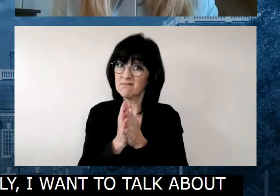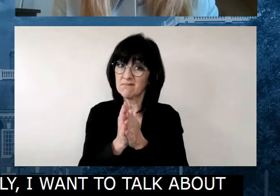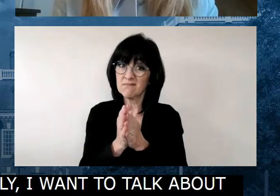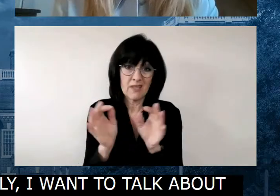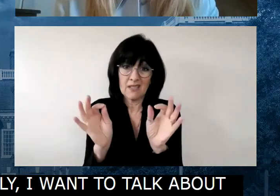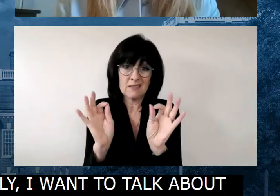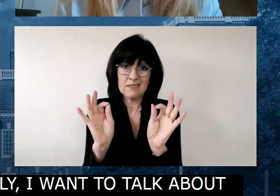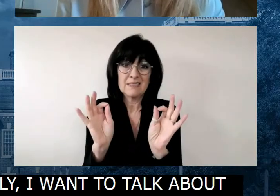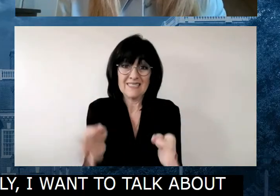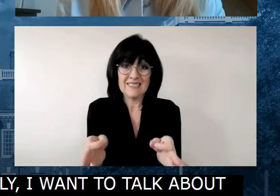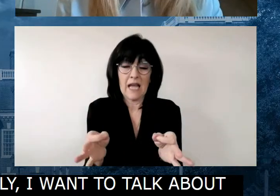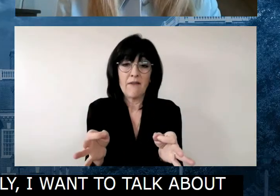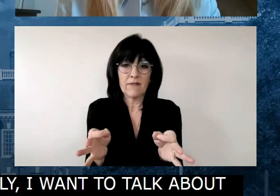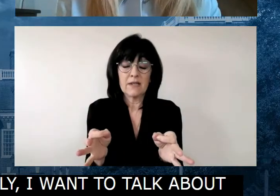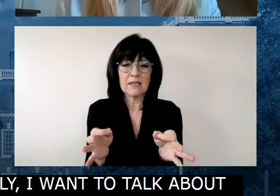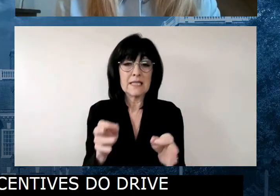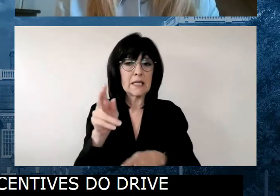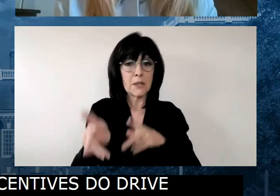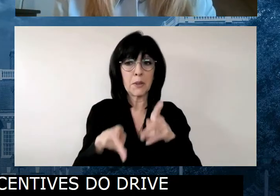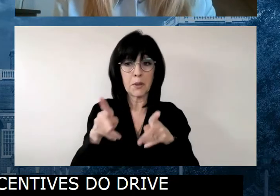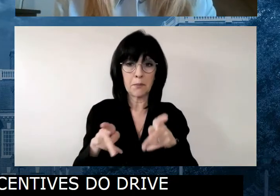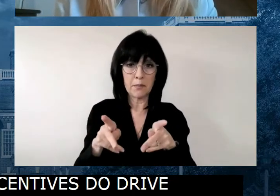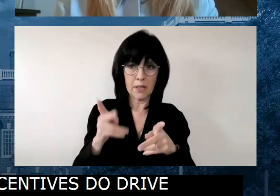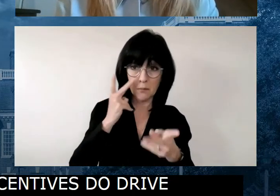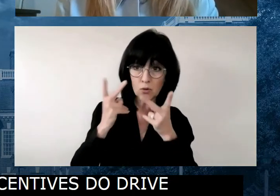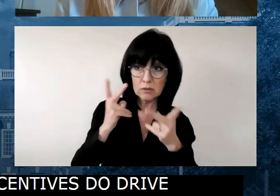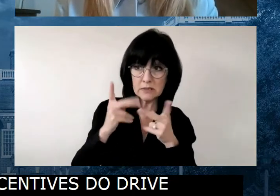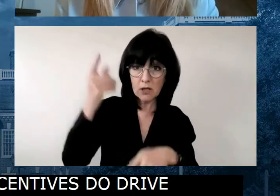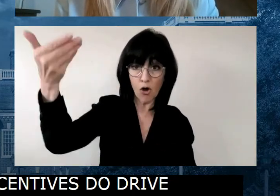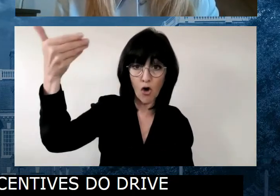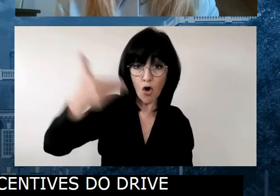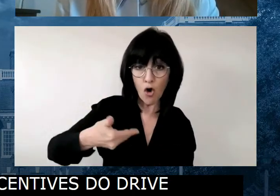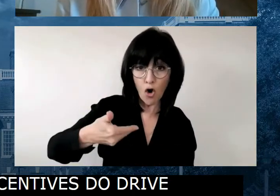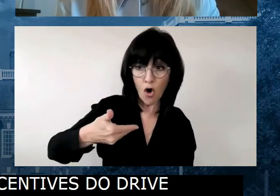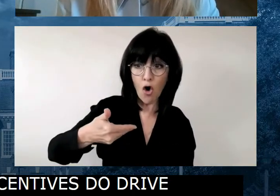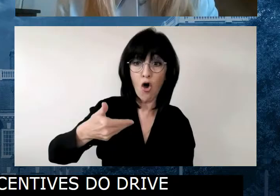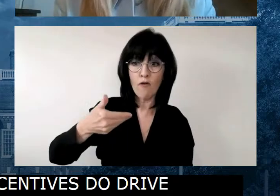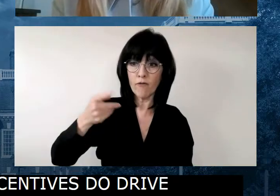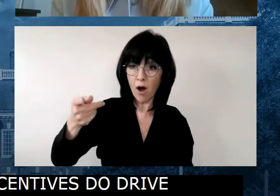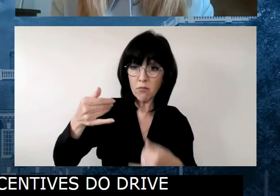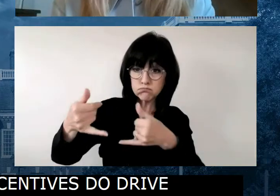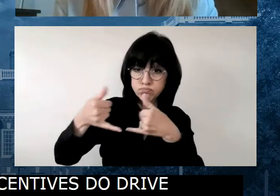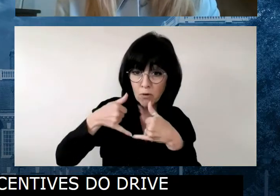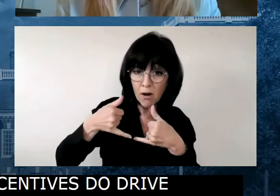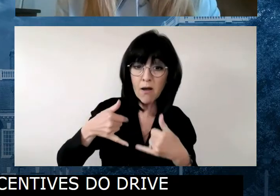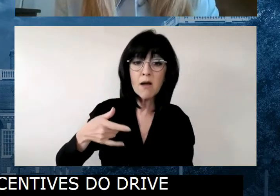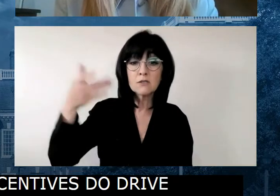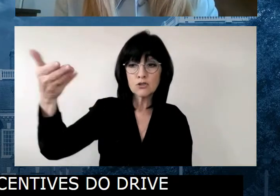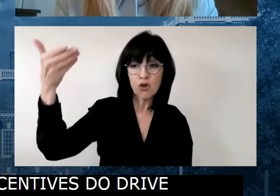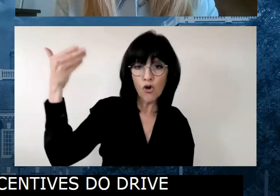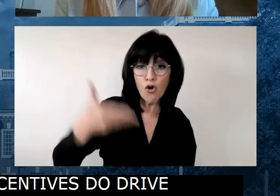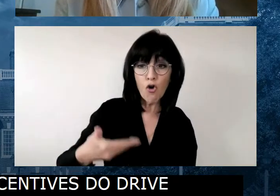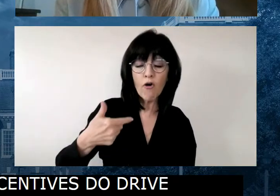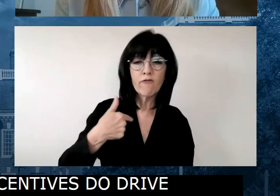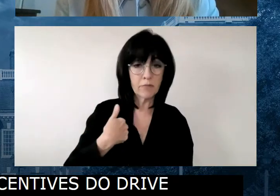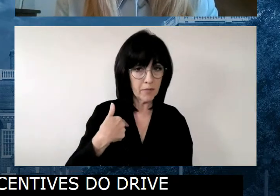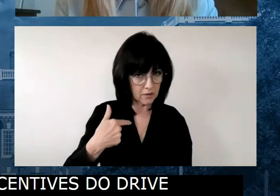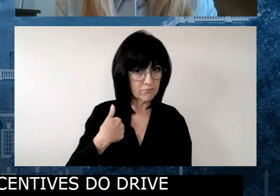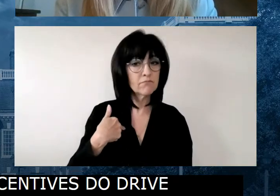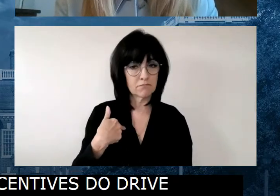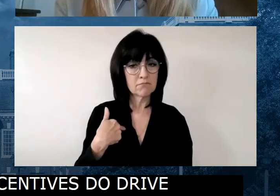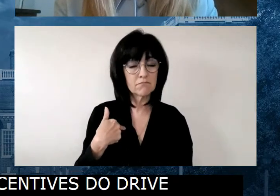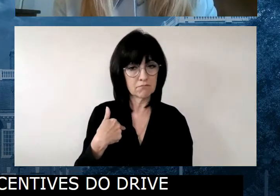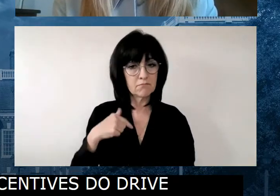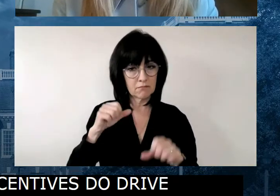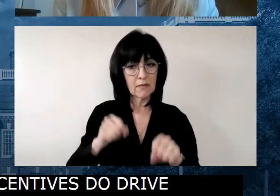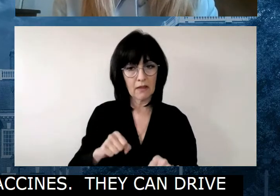positive health behaviors around vaccines. They can drive uptake among those who are less motivated to